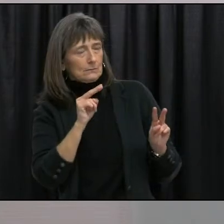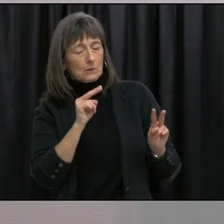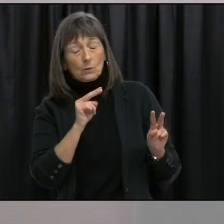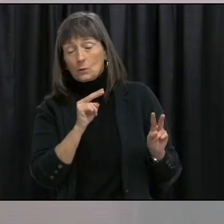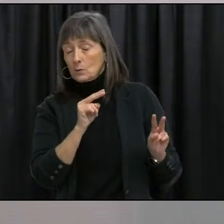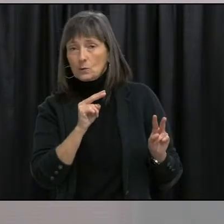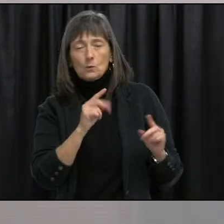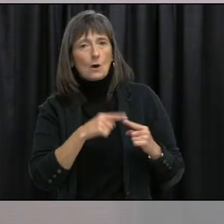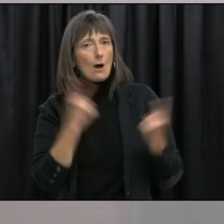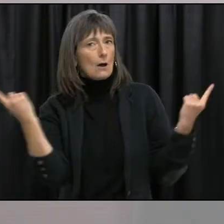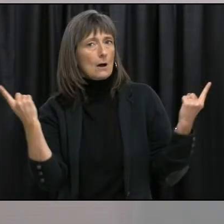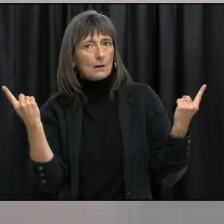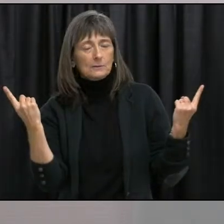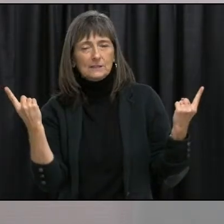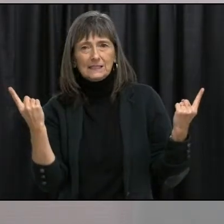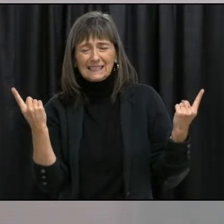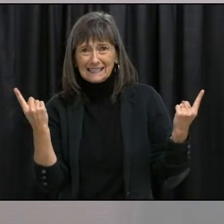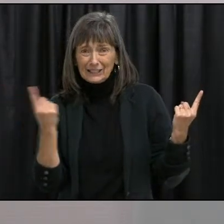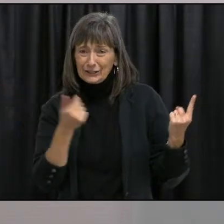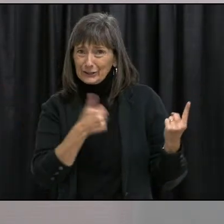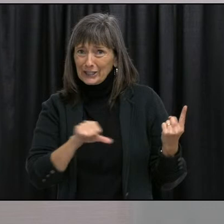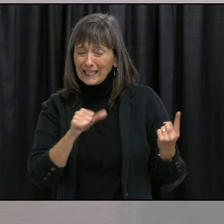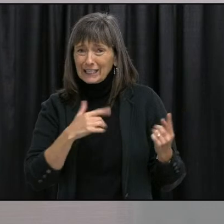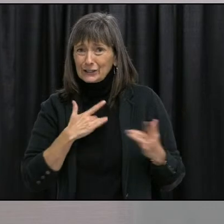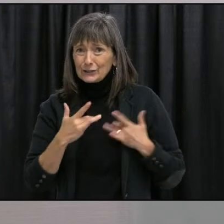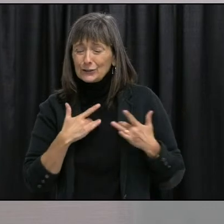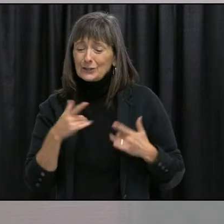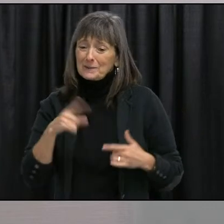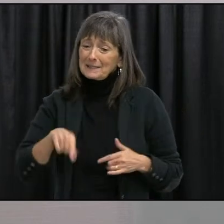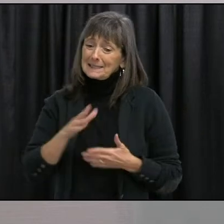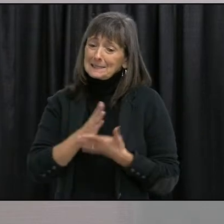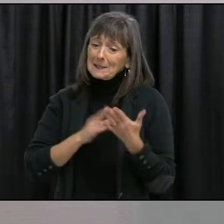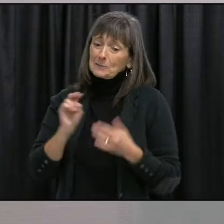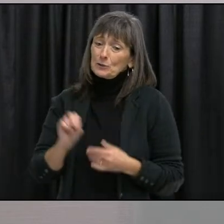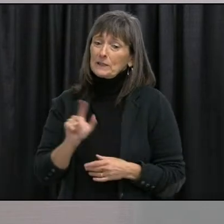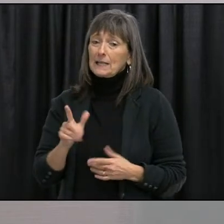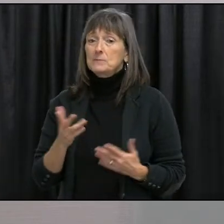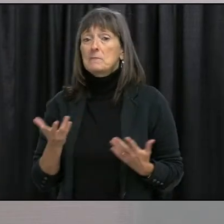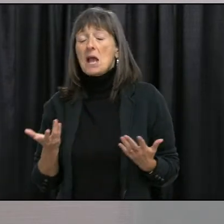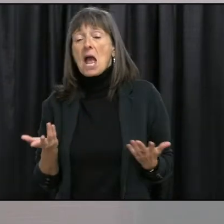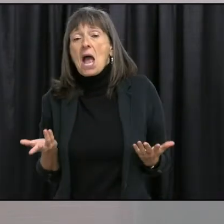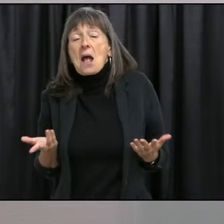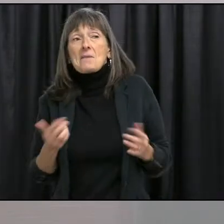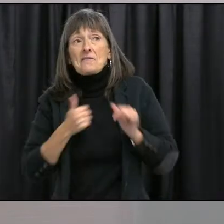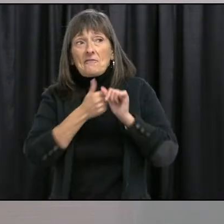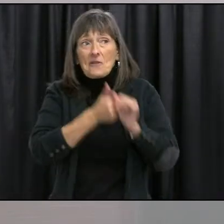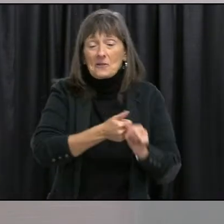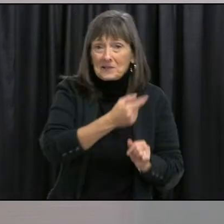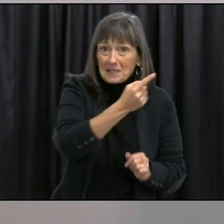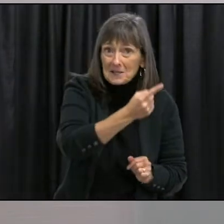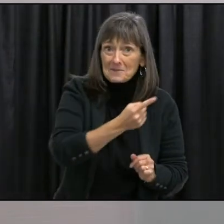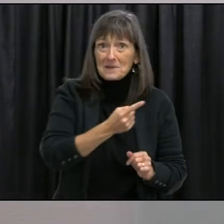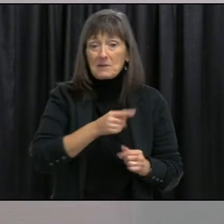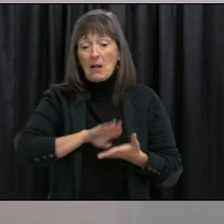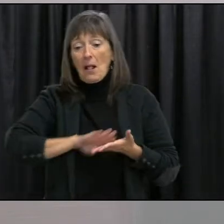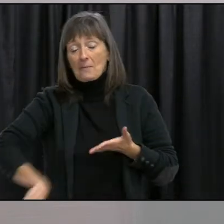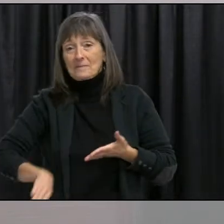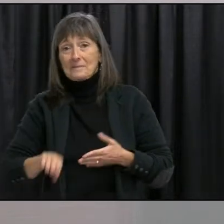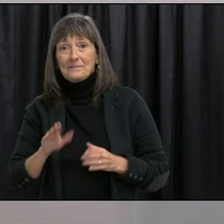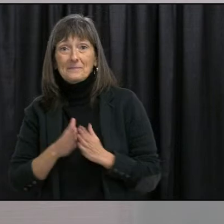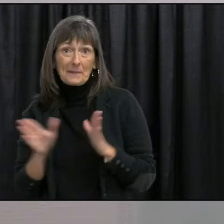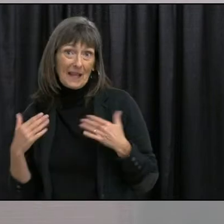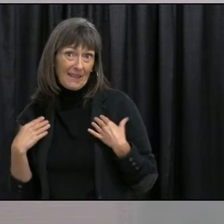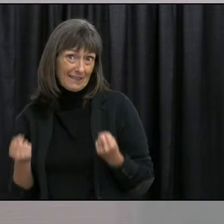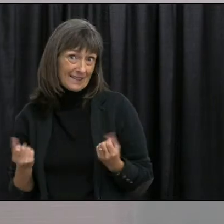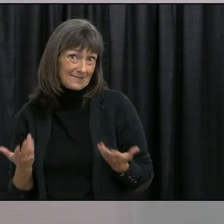that the general public or population may lean towards what he's saying and disregard some of the guidance that